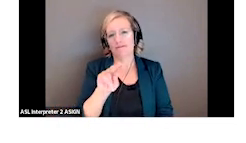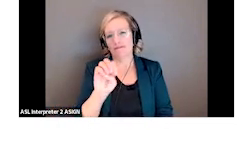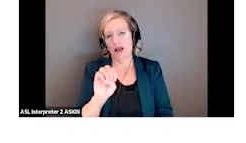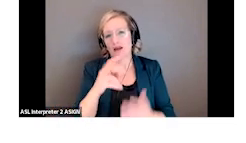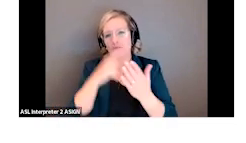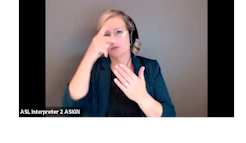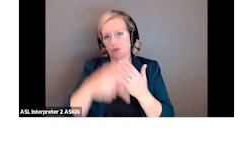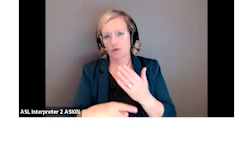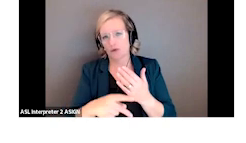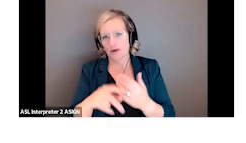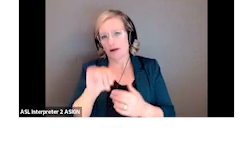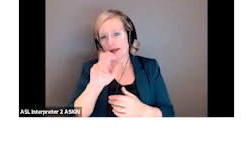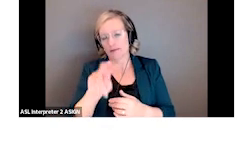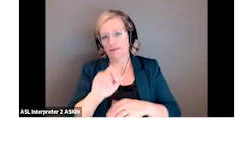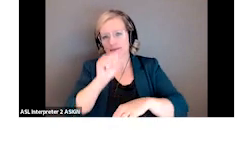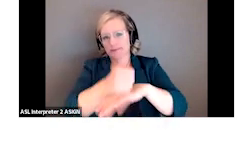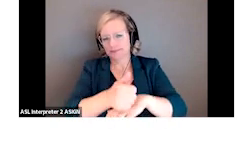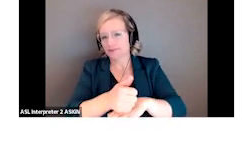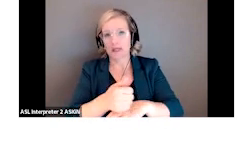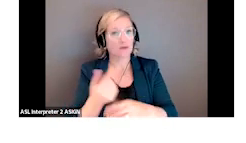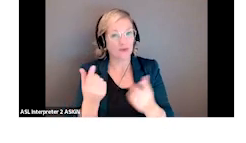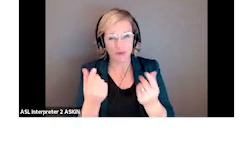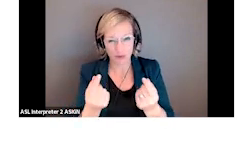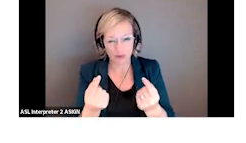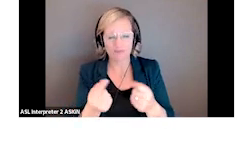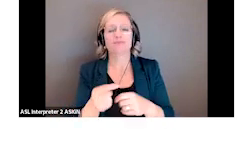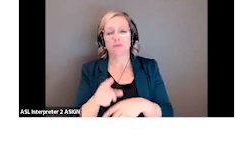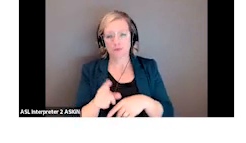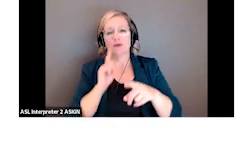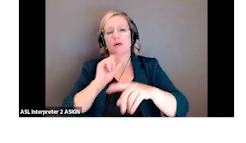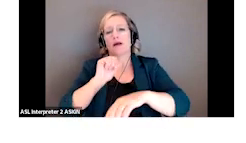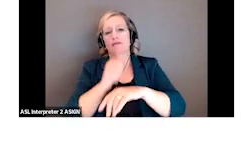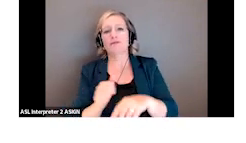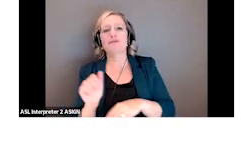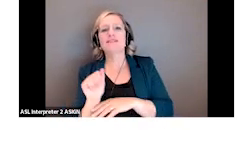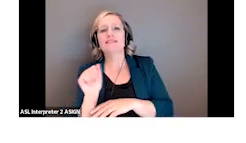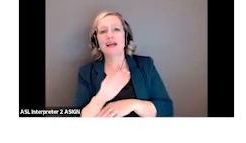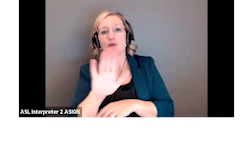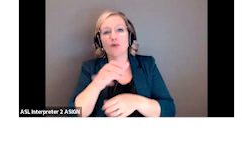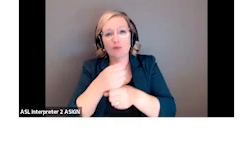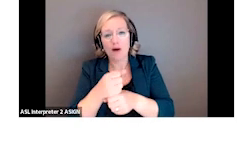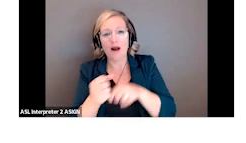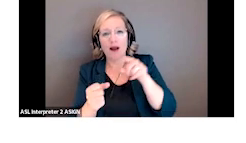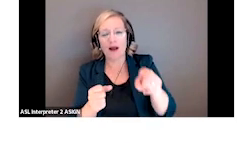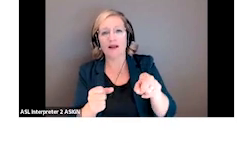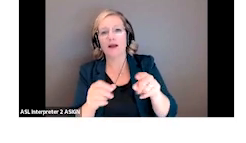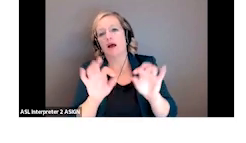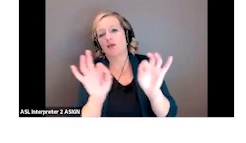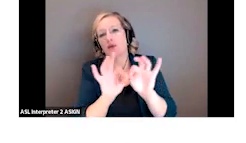is discount codes. You can discount up to 40%,